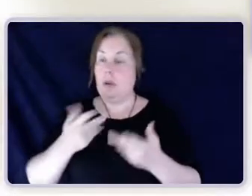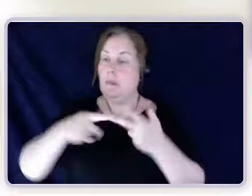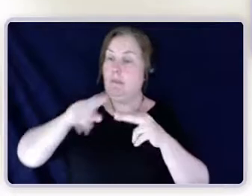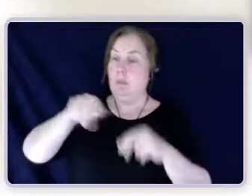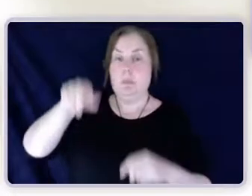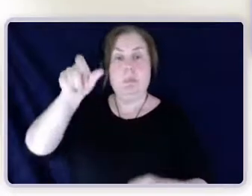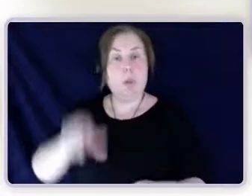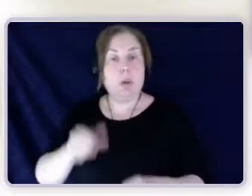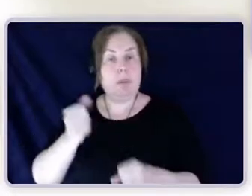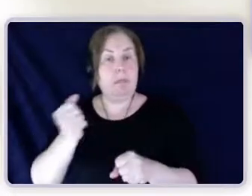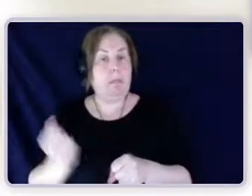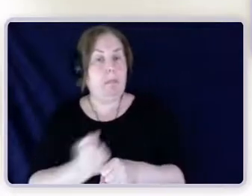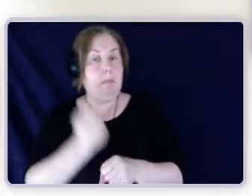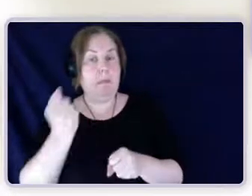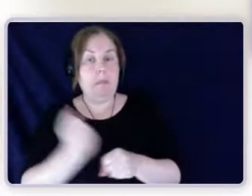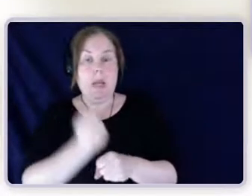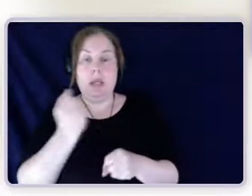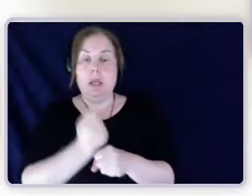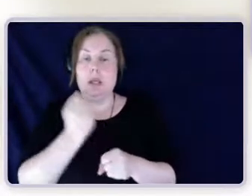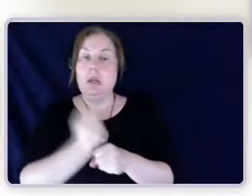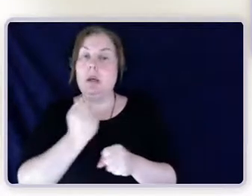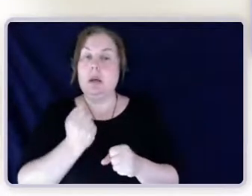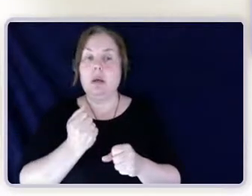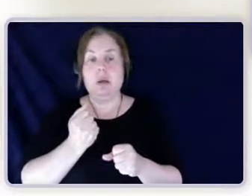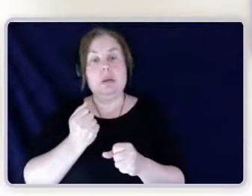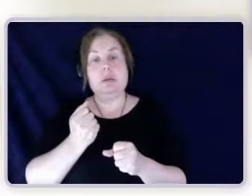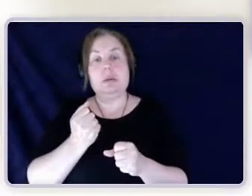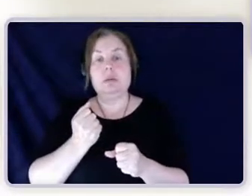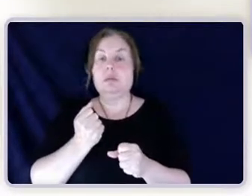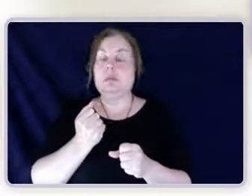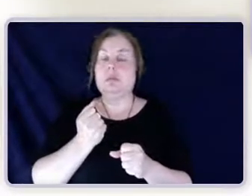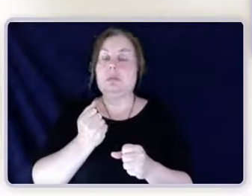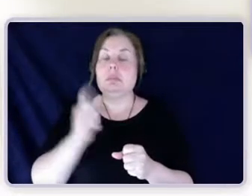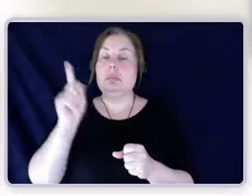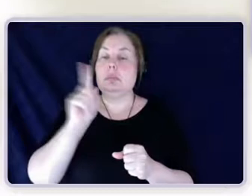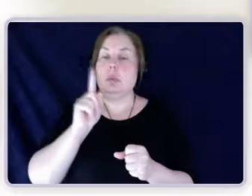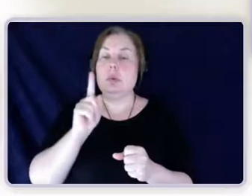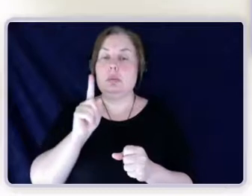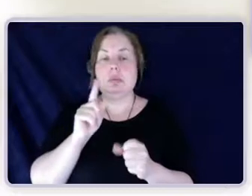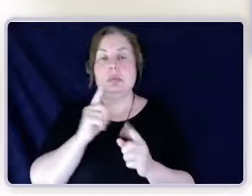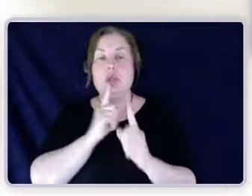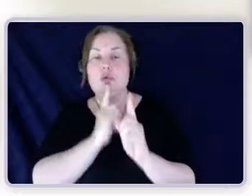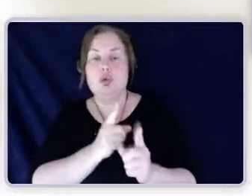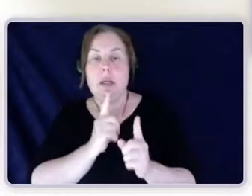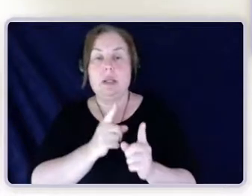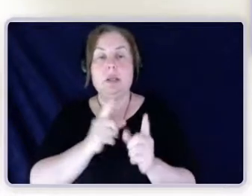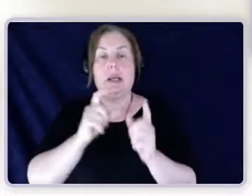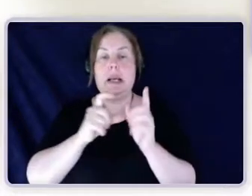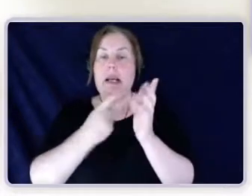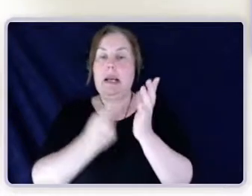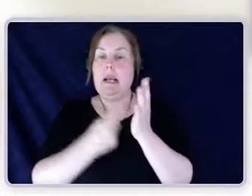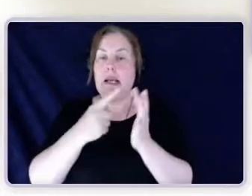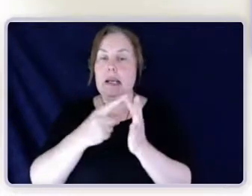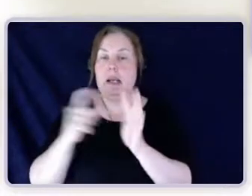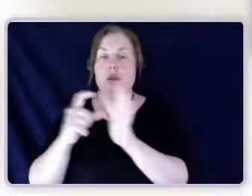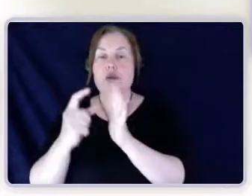an advance care directive, being either an instructional directive or a values directive, which